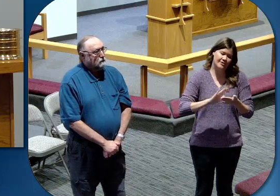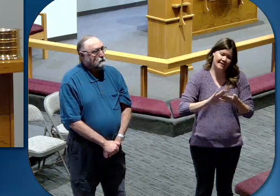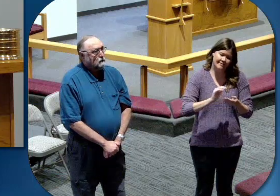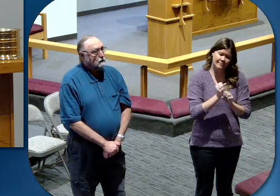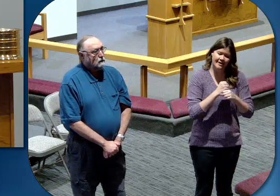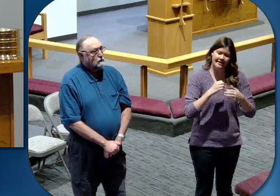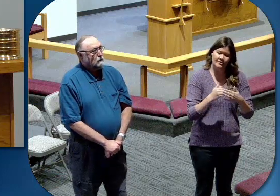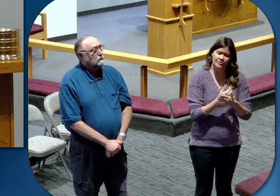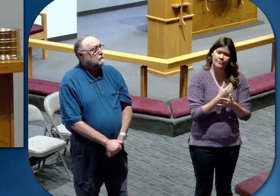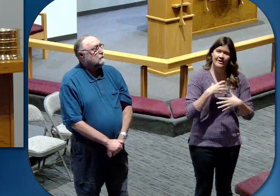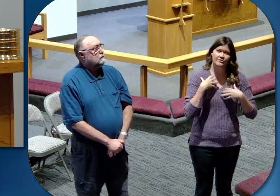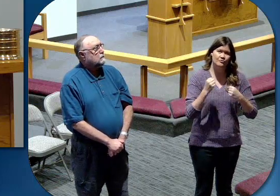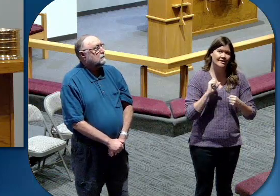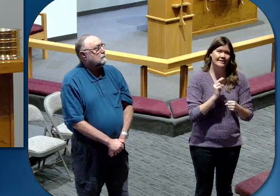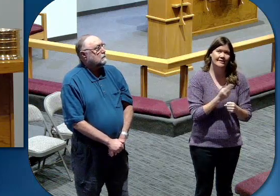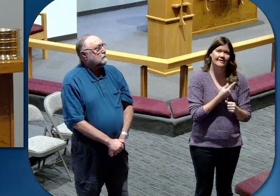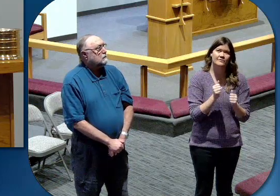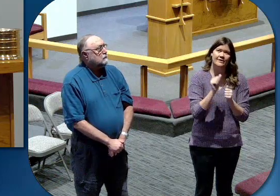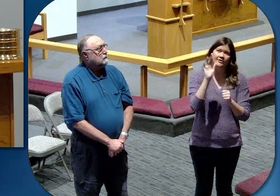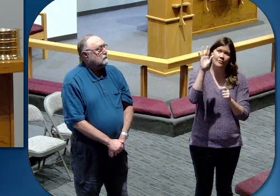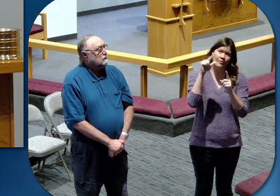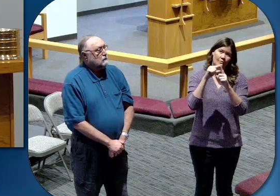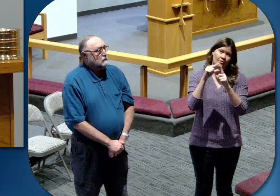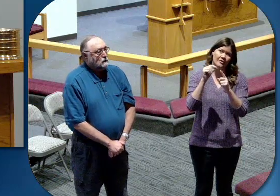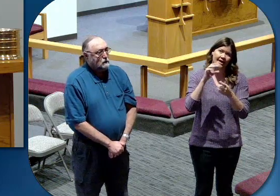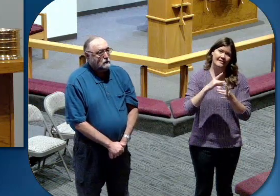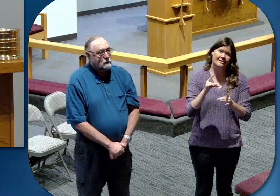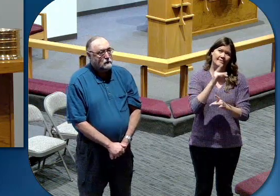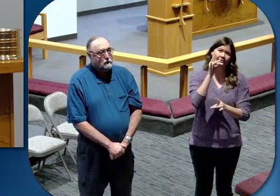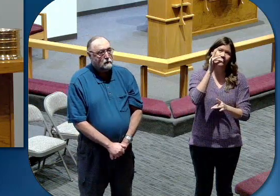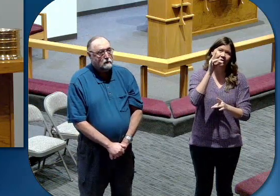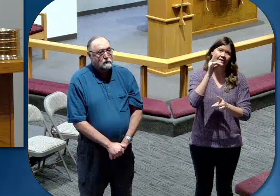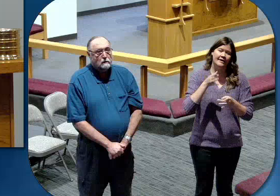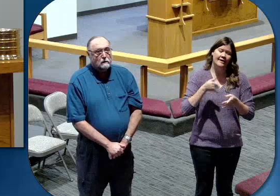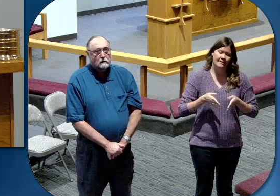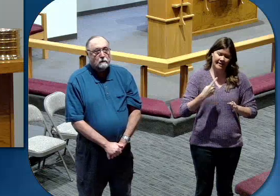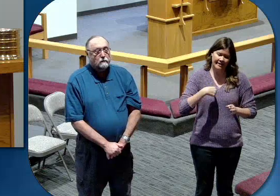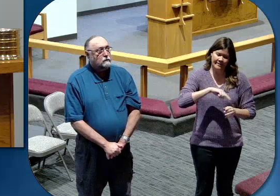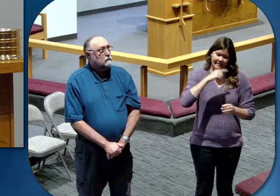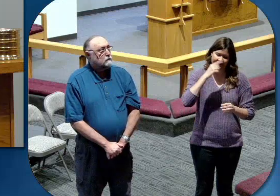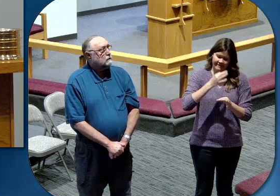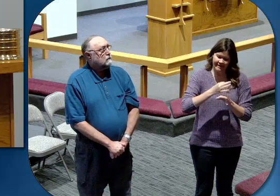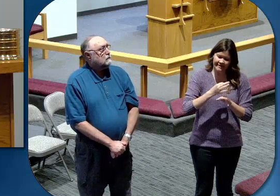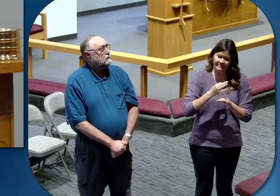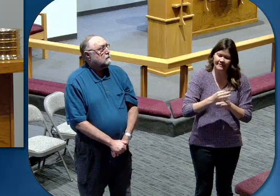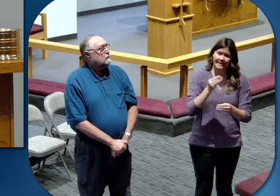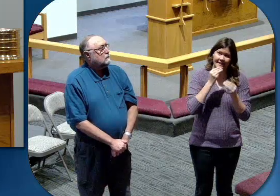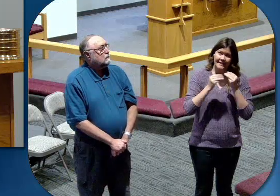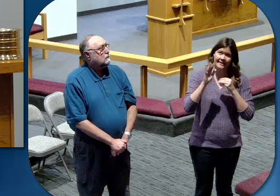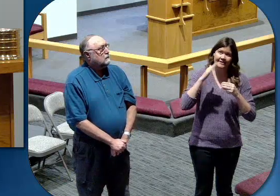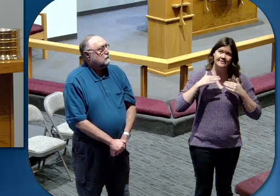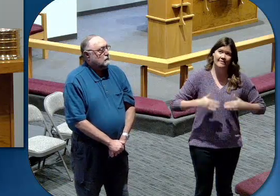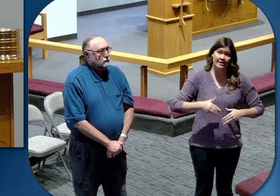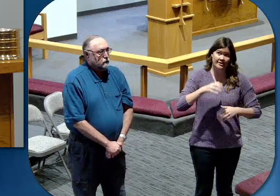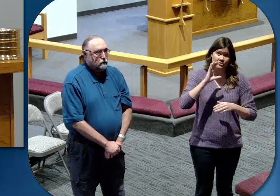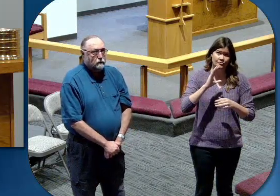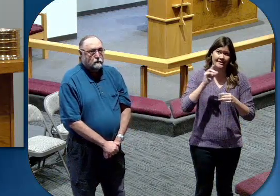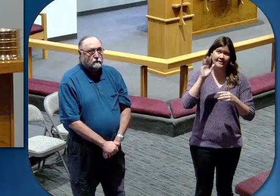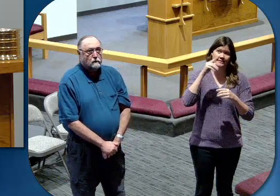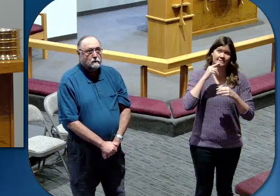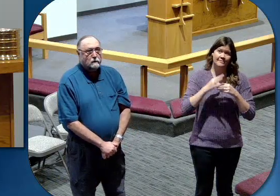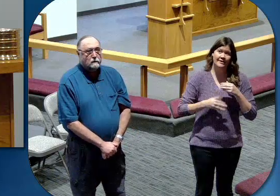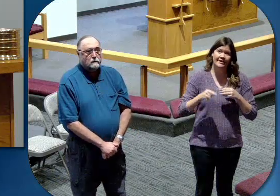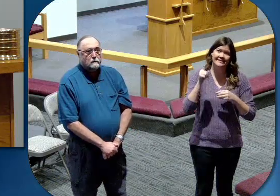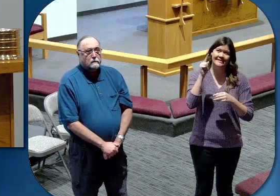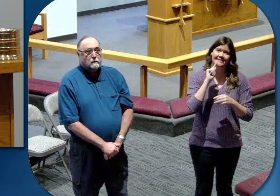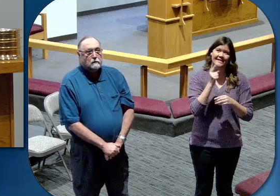and strengthen us with your word and your spirit. Grant us faithfully to eat his body and drink his blood as he bids us do in his own